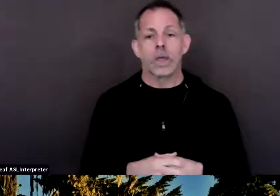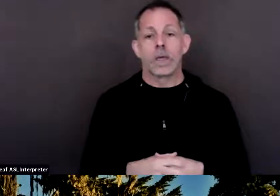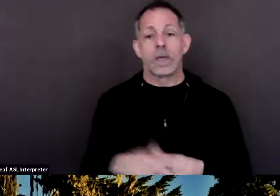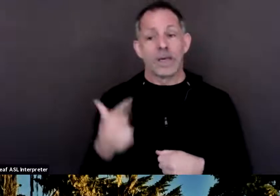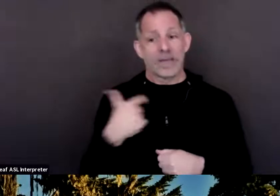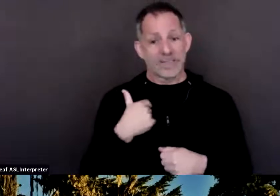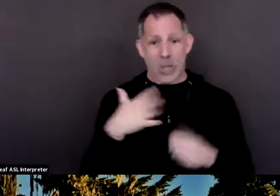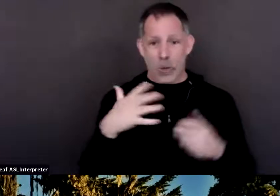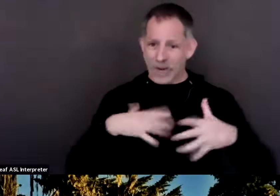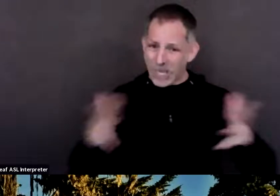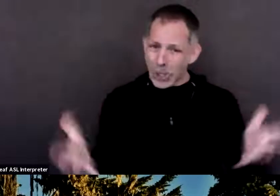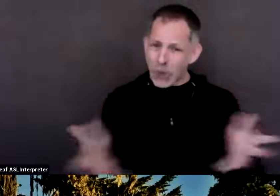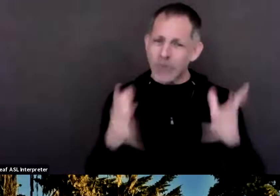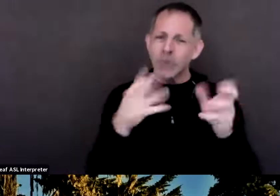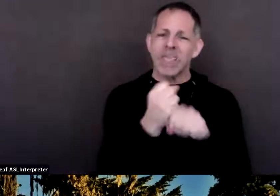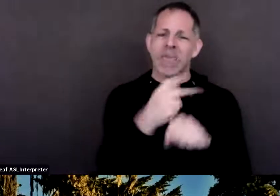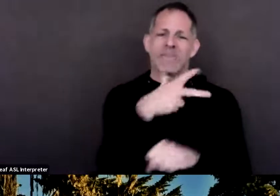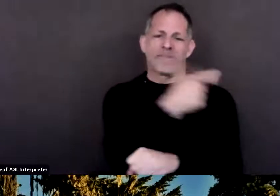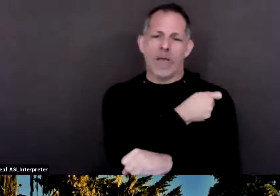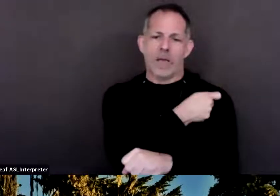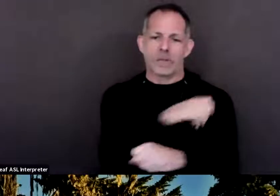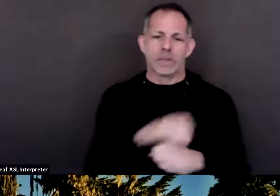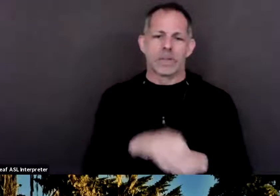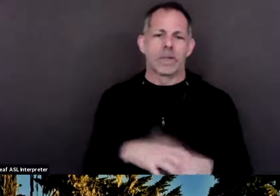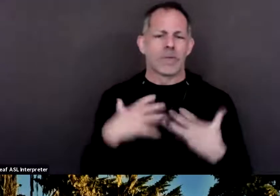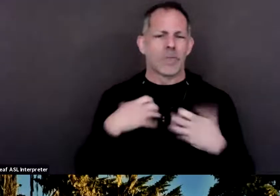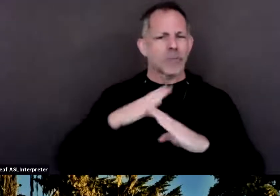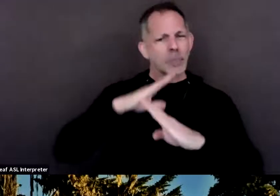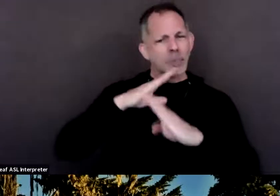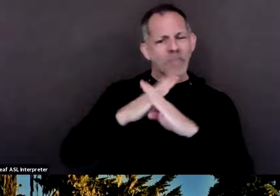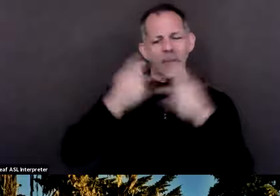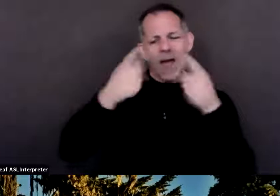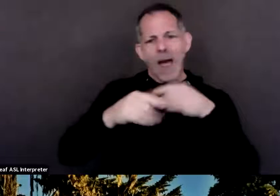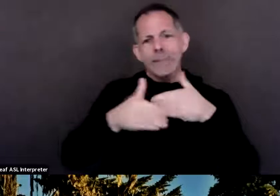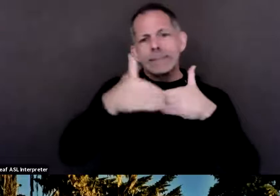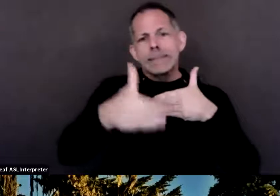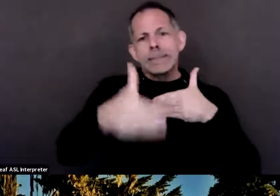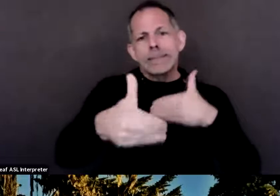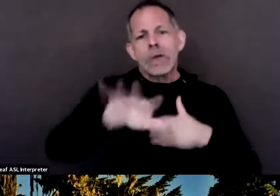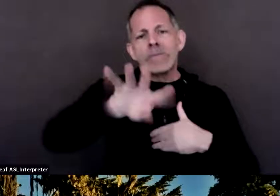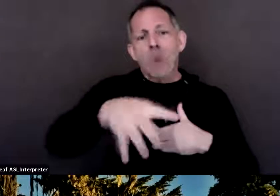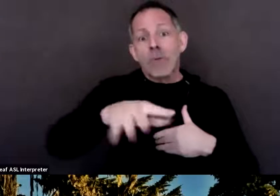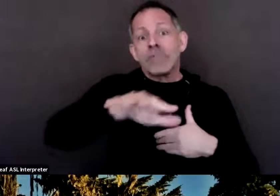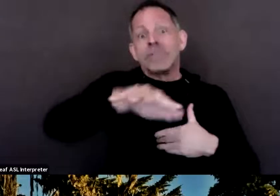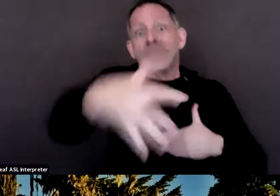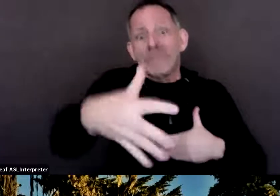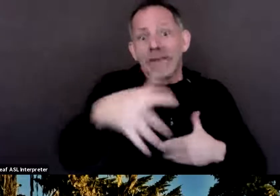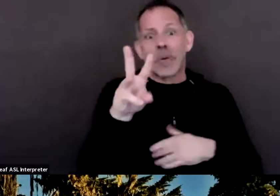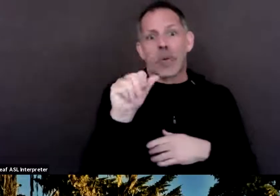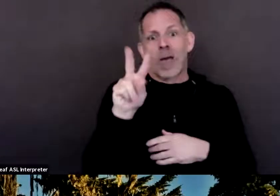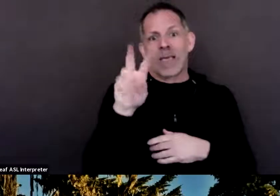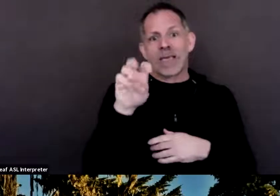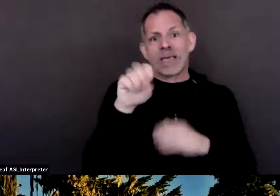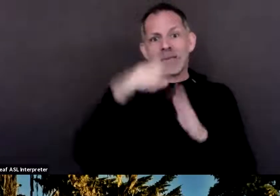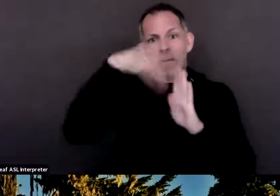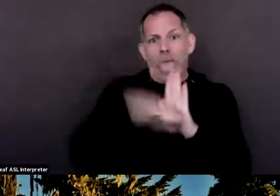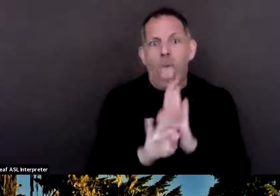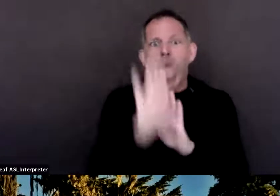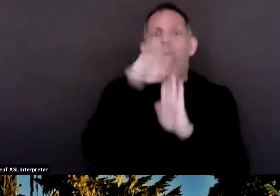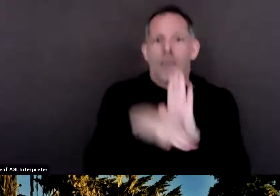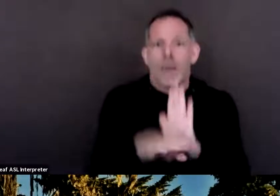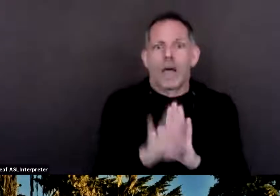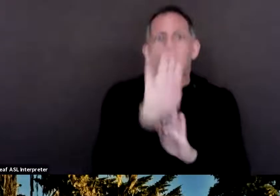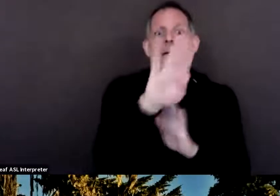5th wave is preventable, and we can begin to reach a new normal with a lower level of